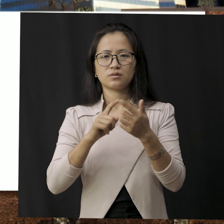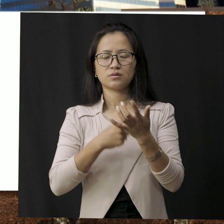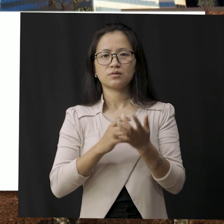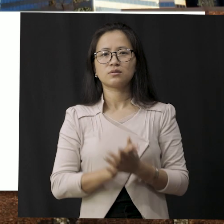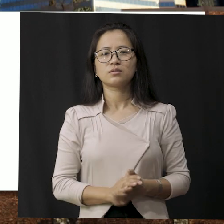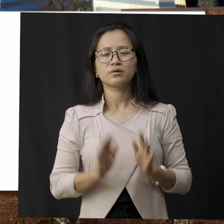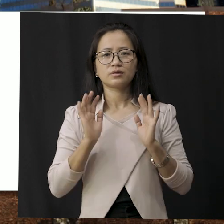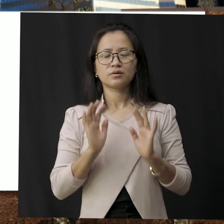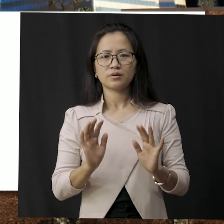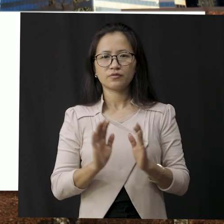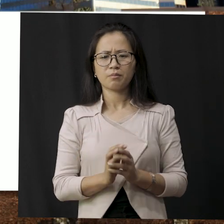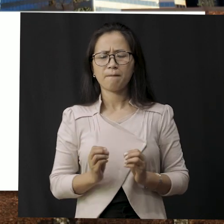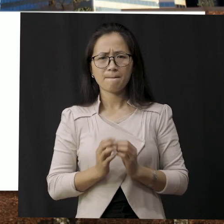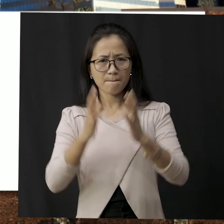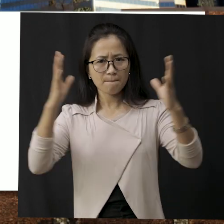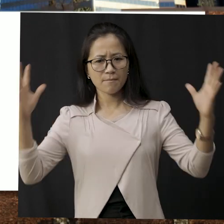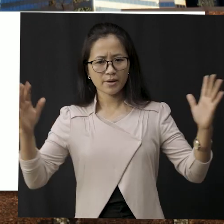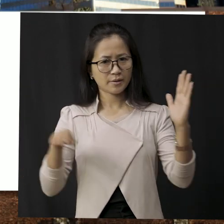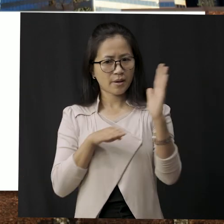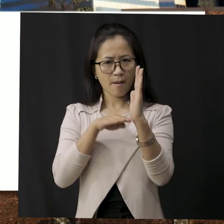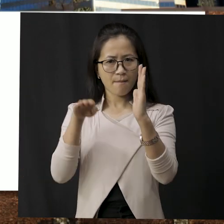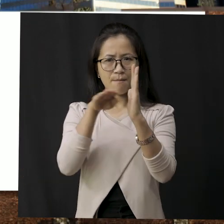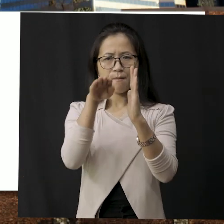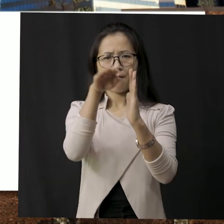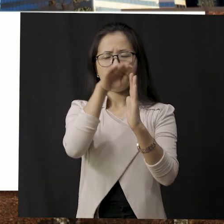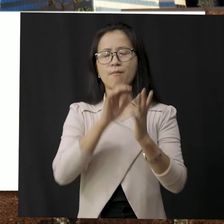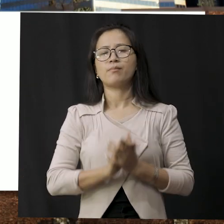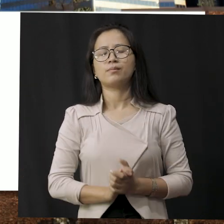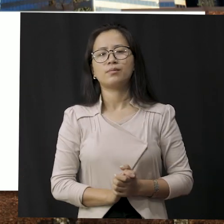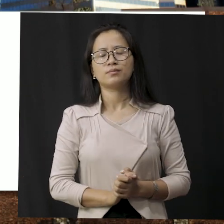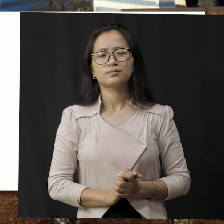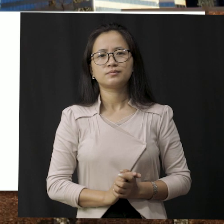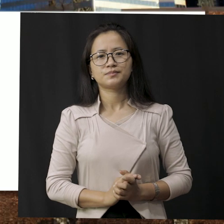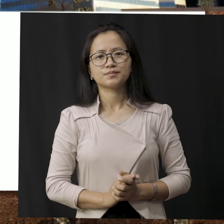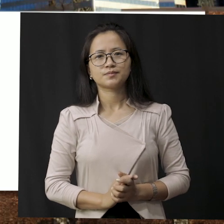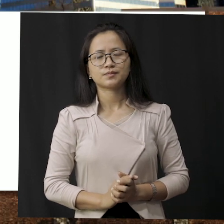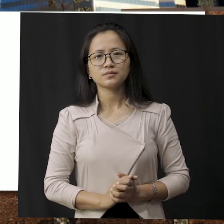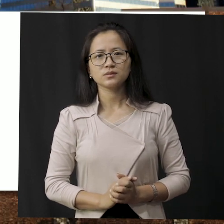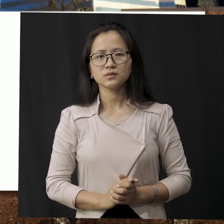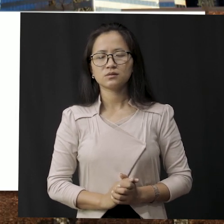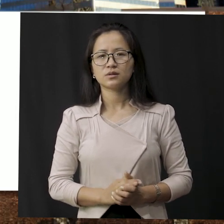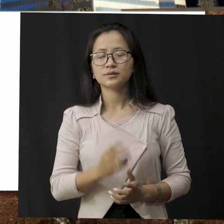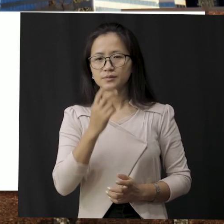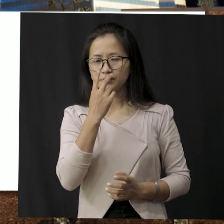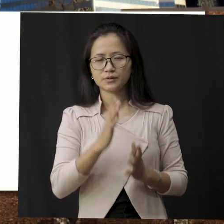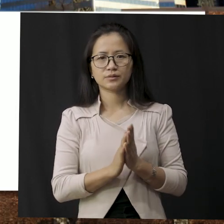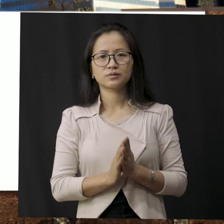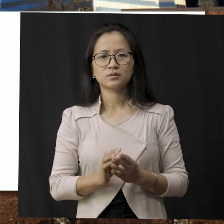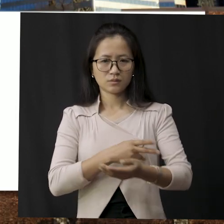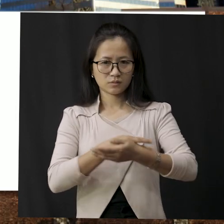building has many stories. Okay, so students, let me spell this for